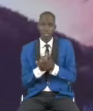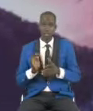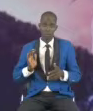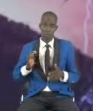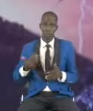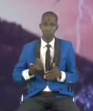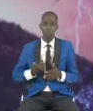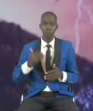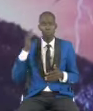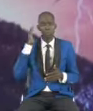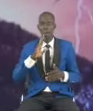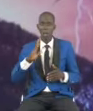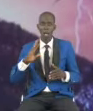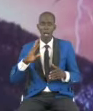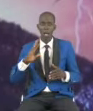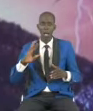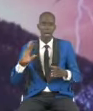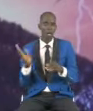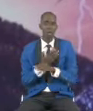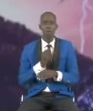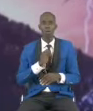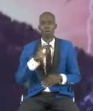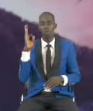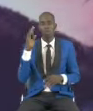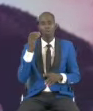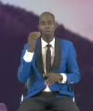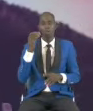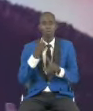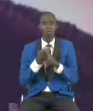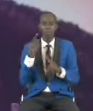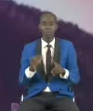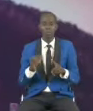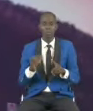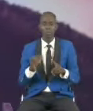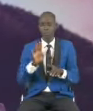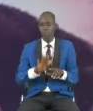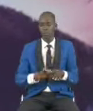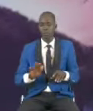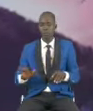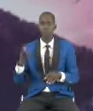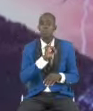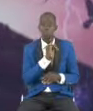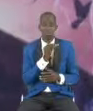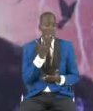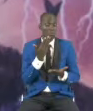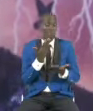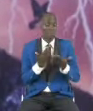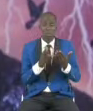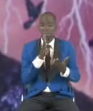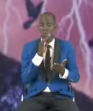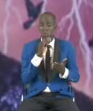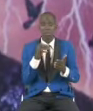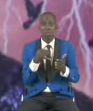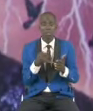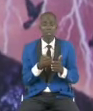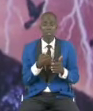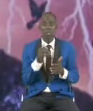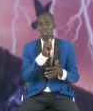the congregation of Israel, whether he be a stranger or